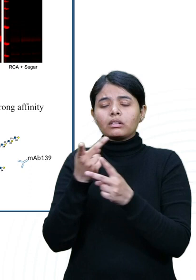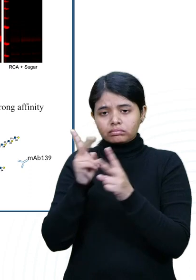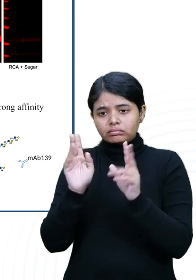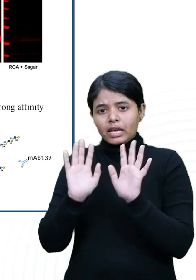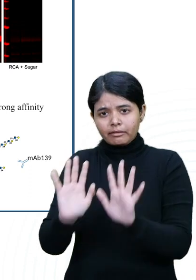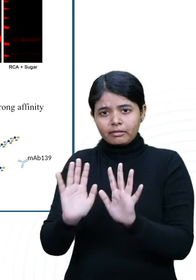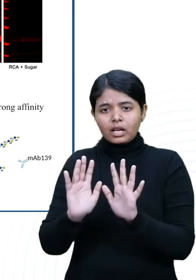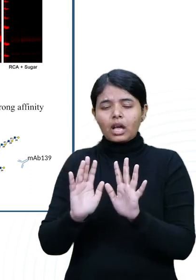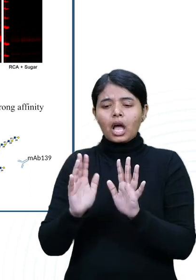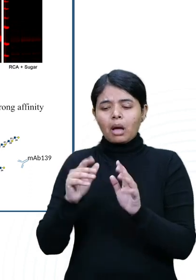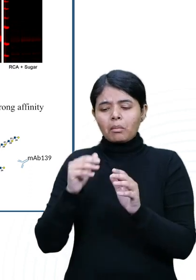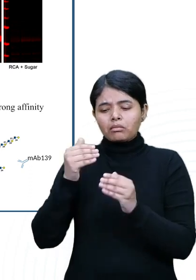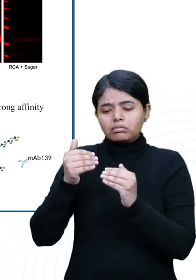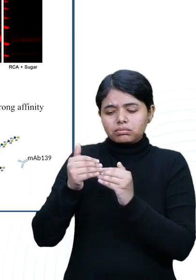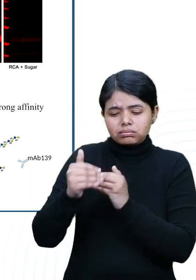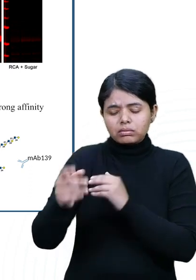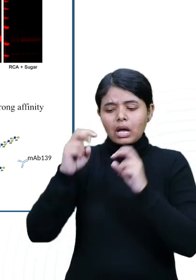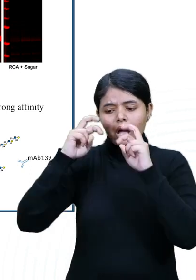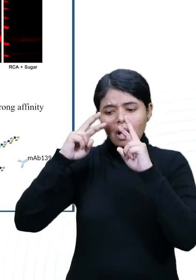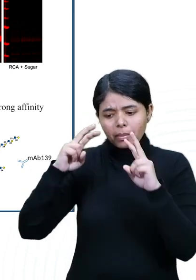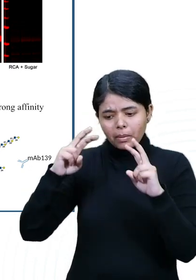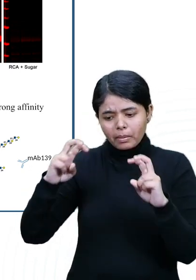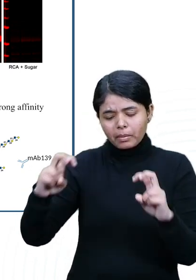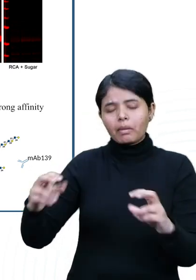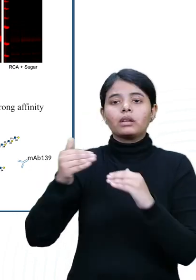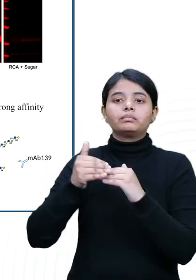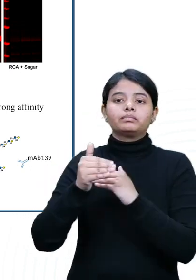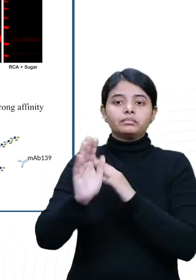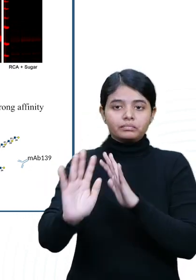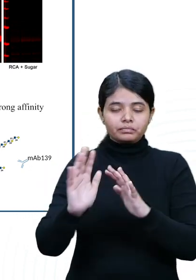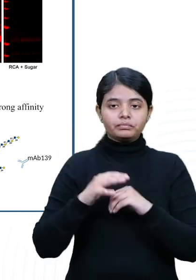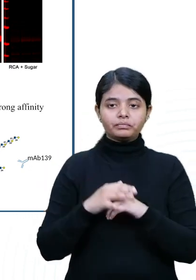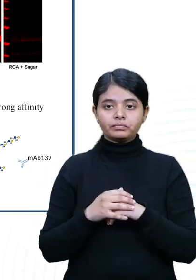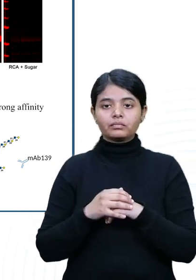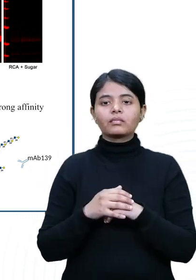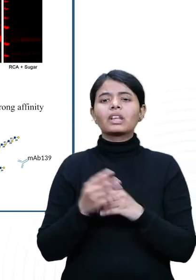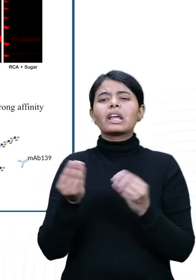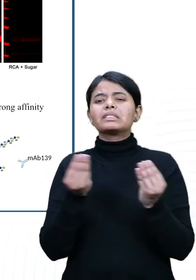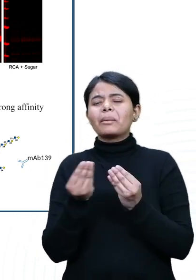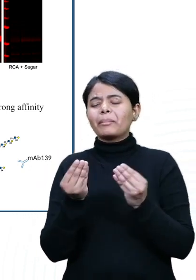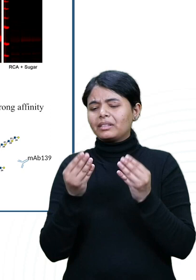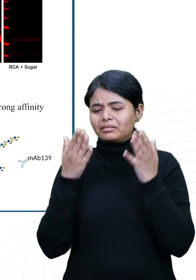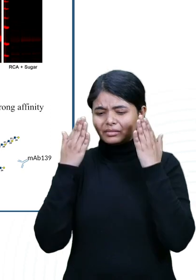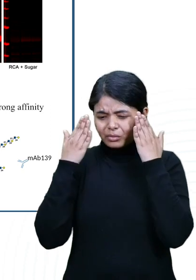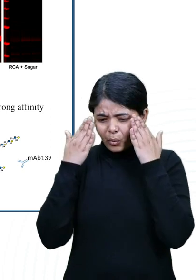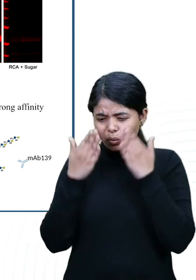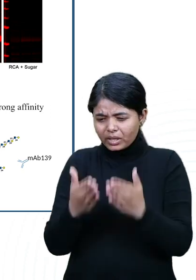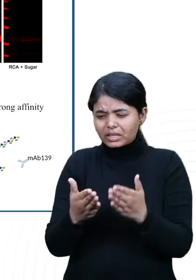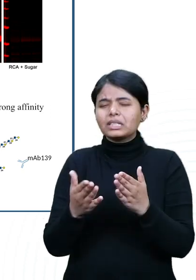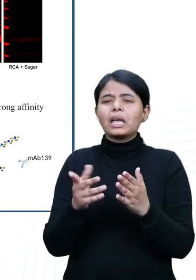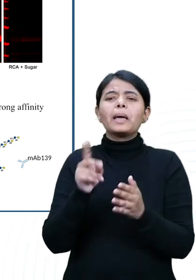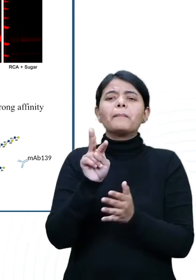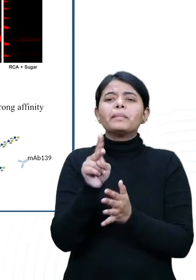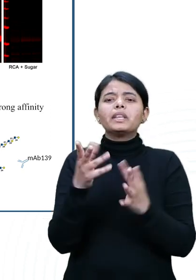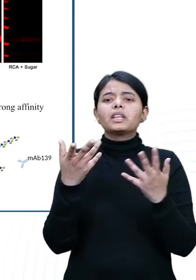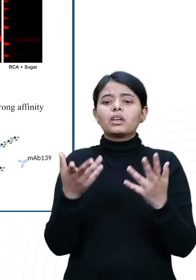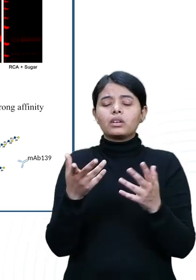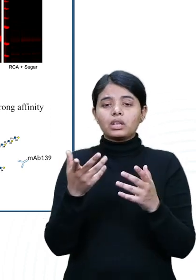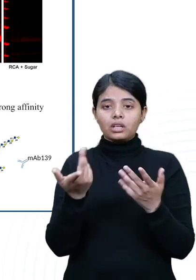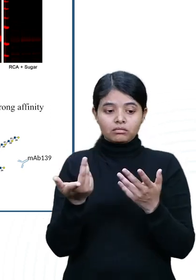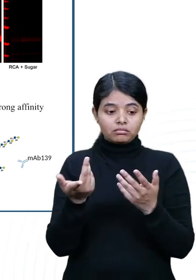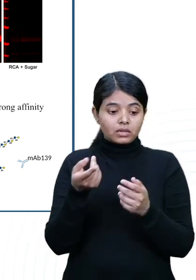which basically binds very specifically to polylacnic repeats. Polylacnic repeats are galactose and glucanac